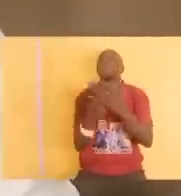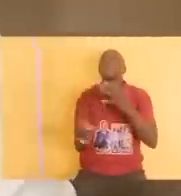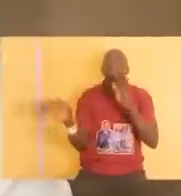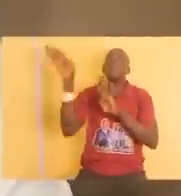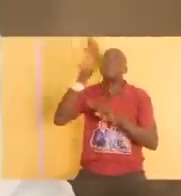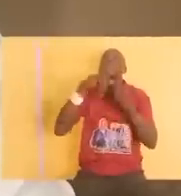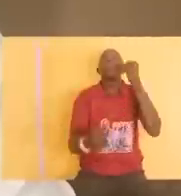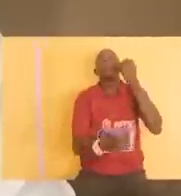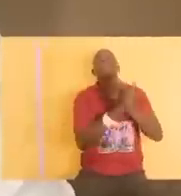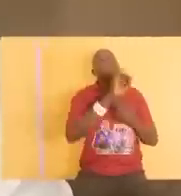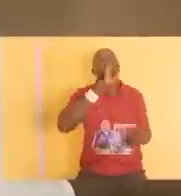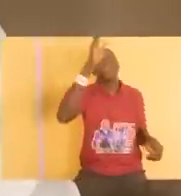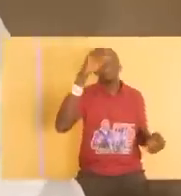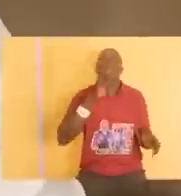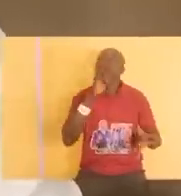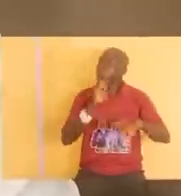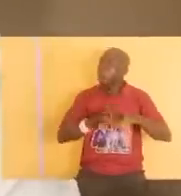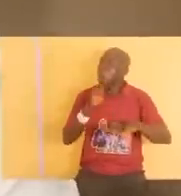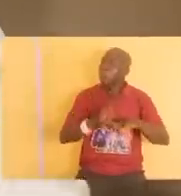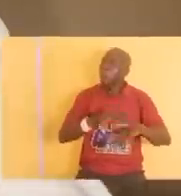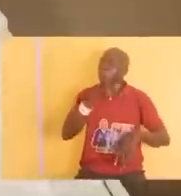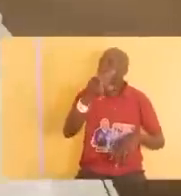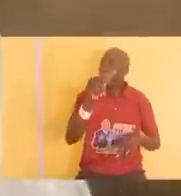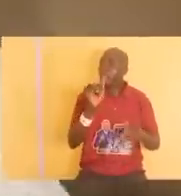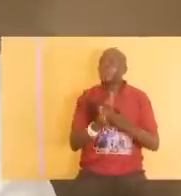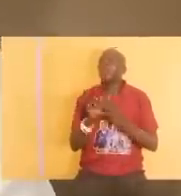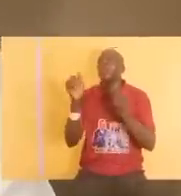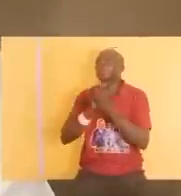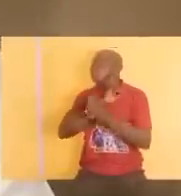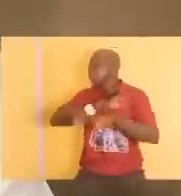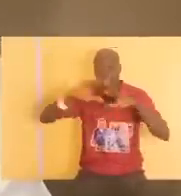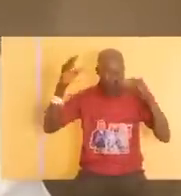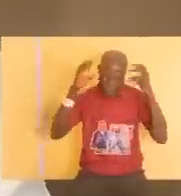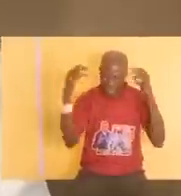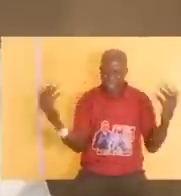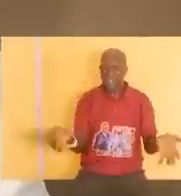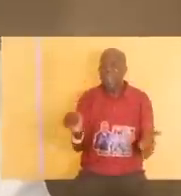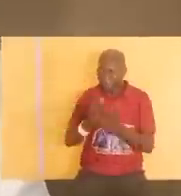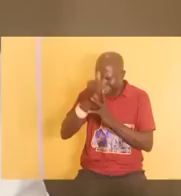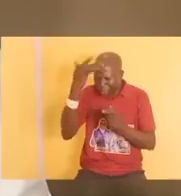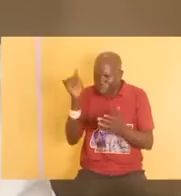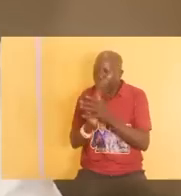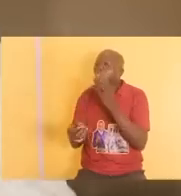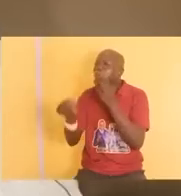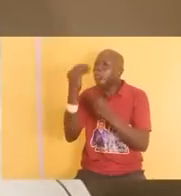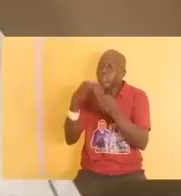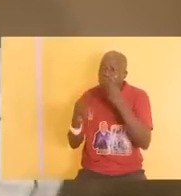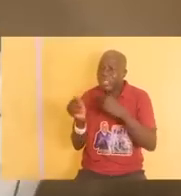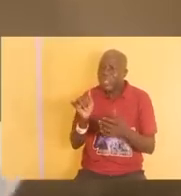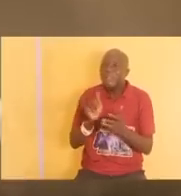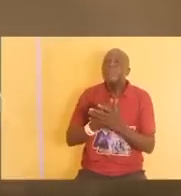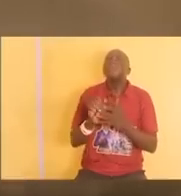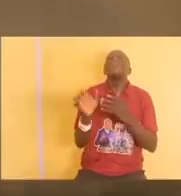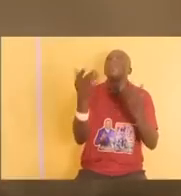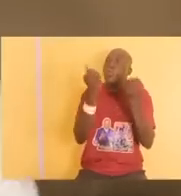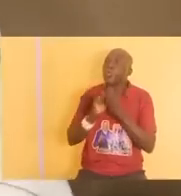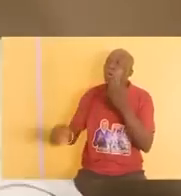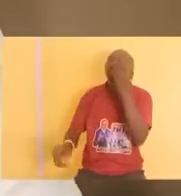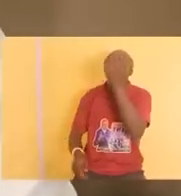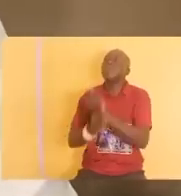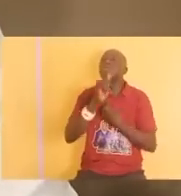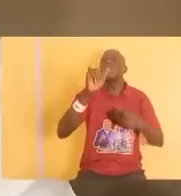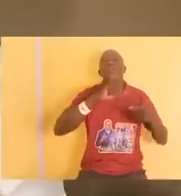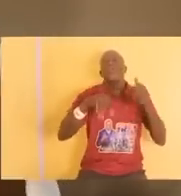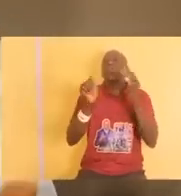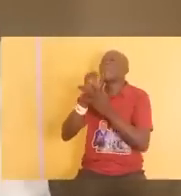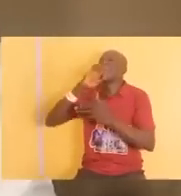the dangerous person. Be watchful. But you know, yeah. Because of what they will hear. And you